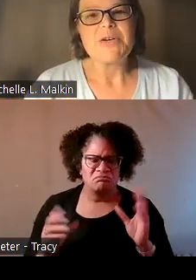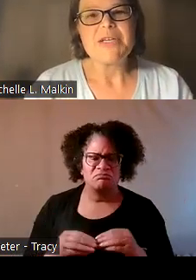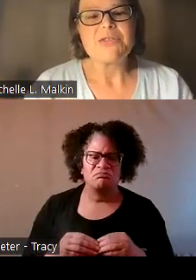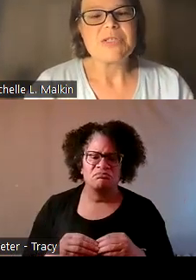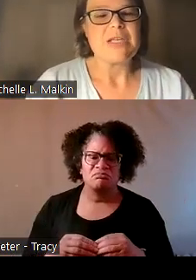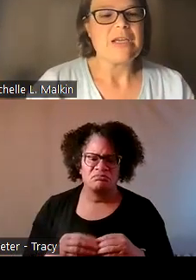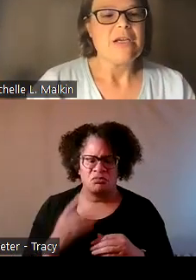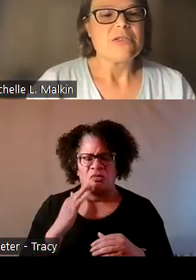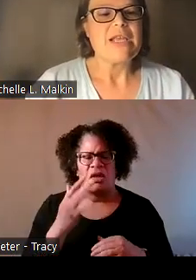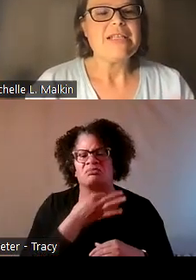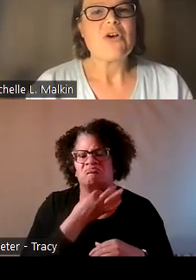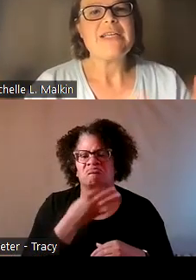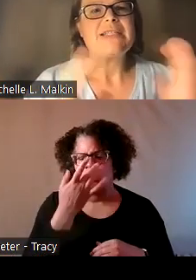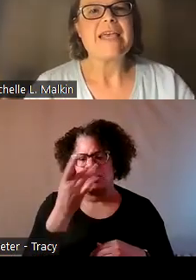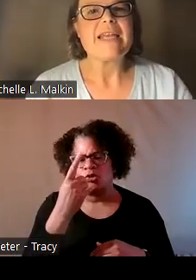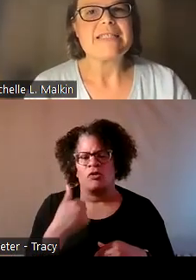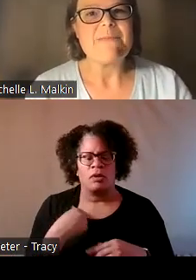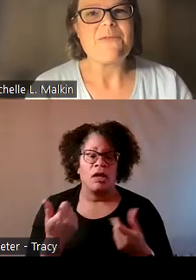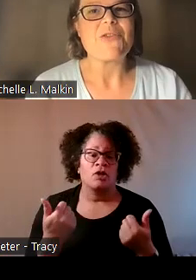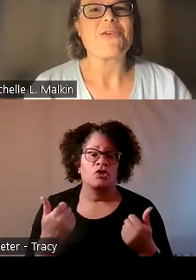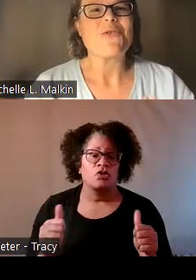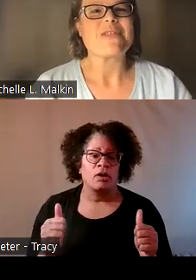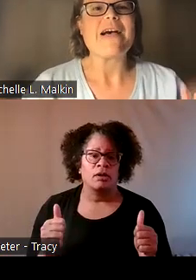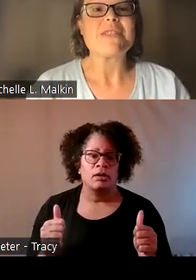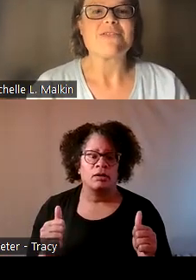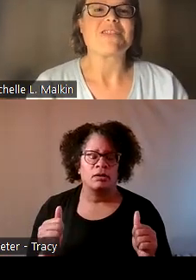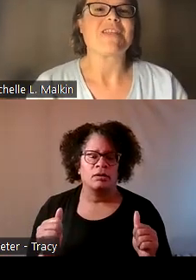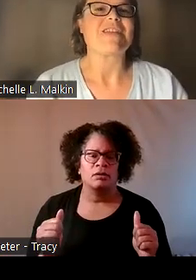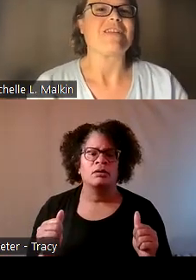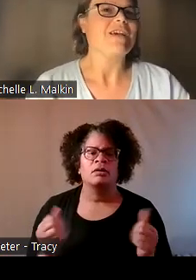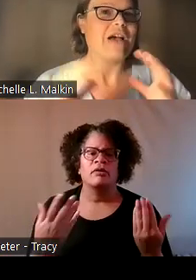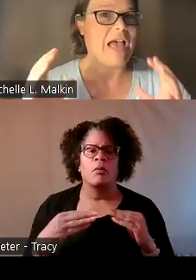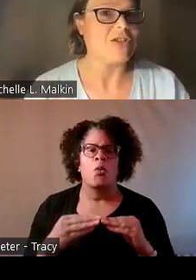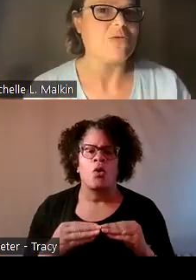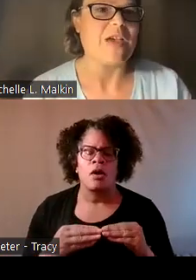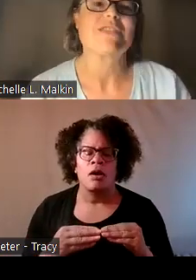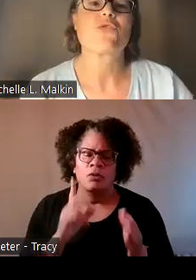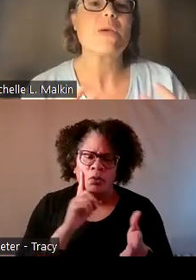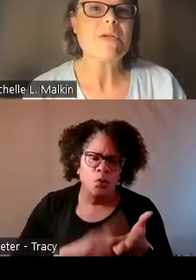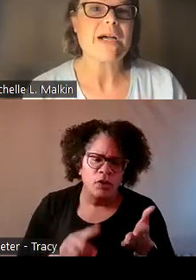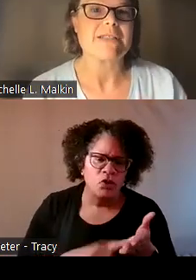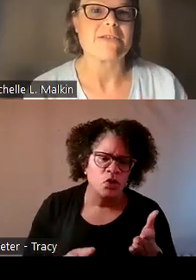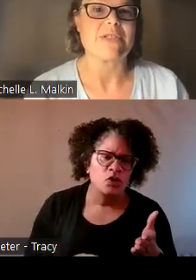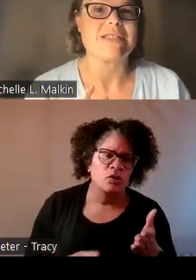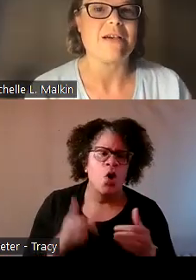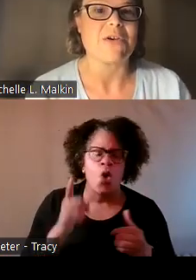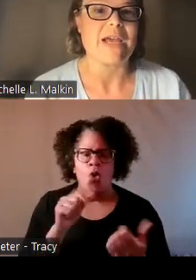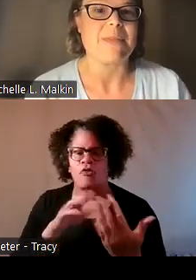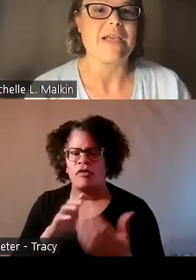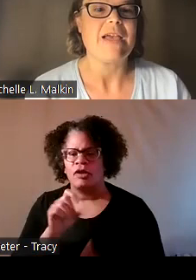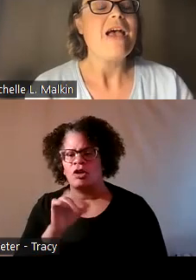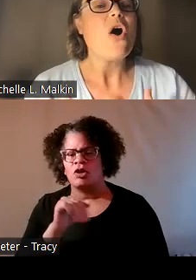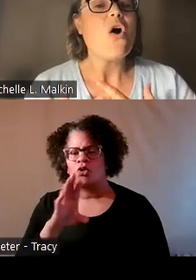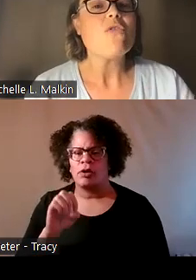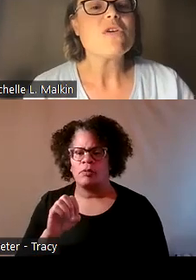was very interesting. So then trying to take it a step further, of course, I was interested in had you faced criminal consequences of your